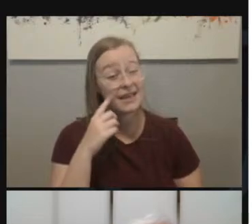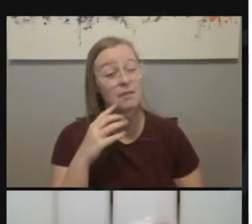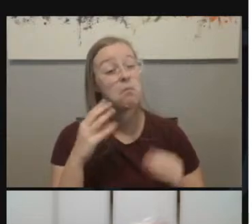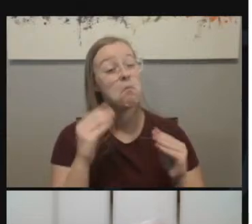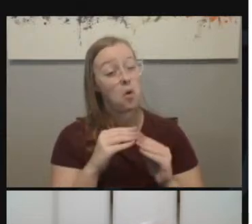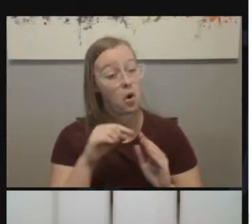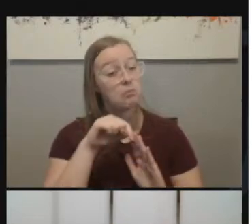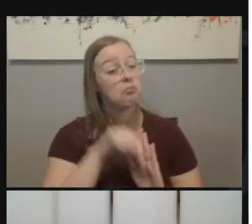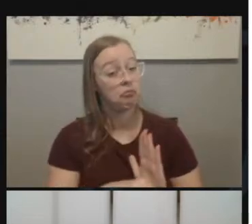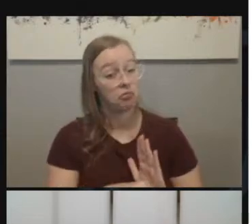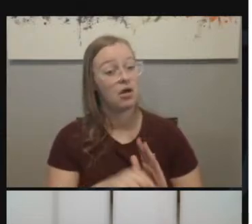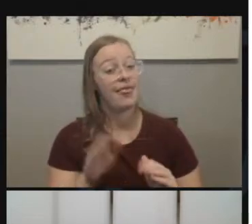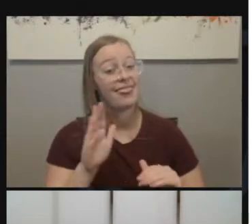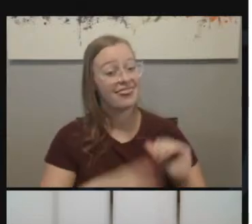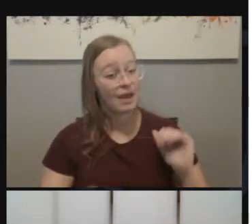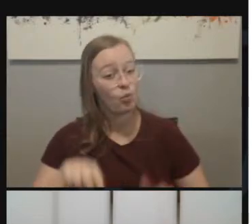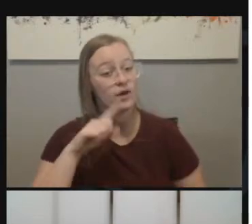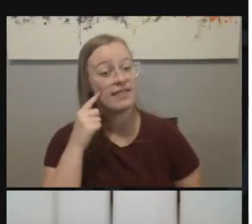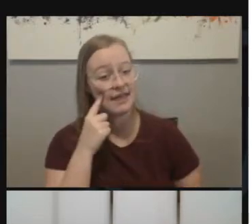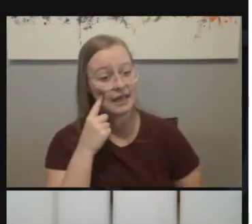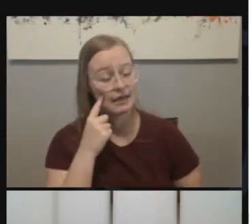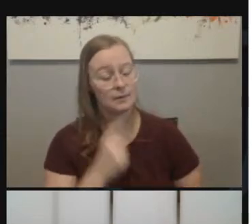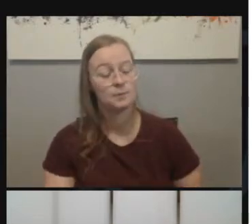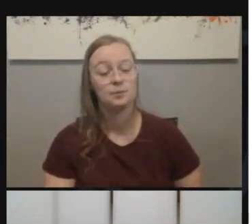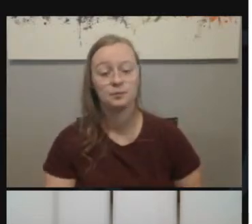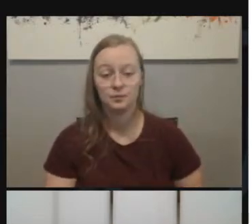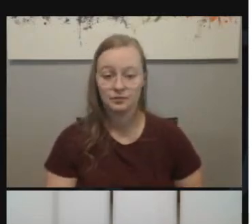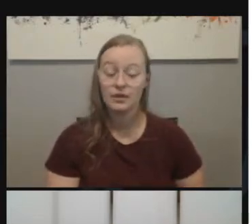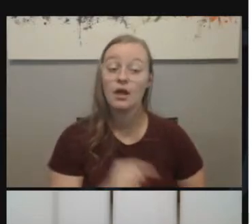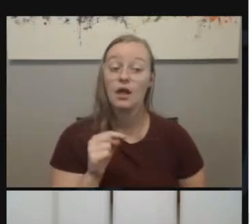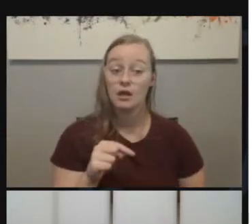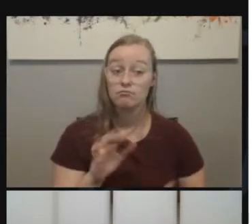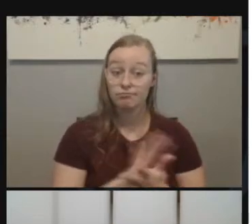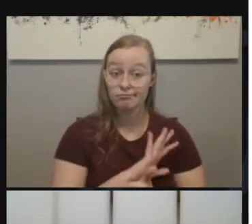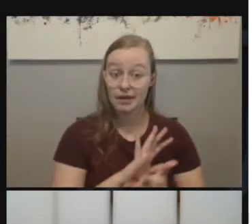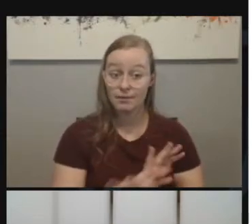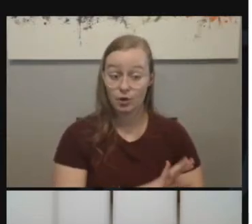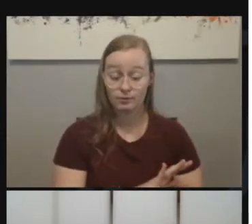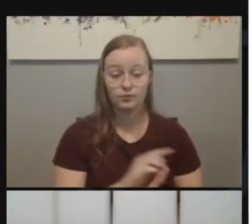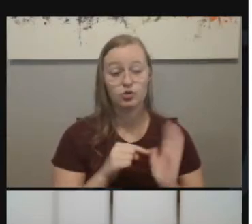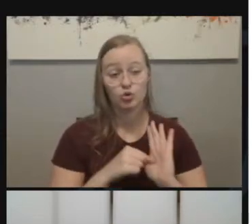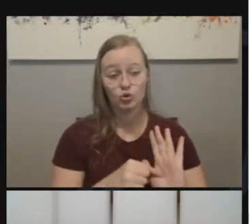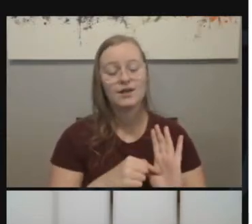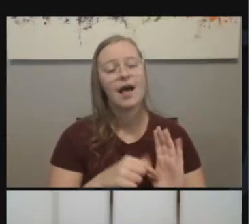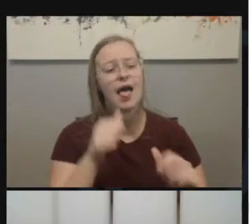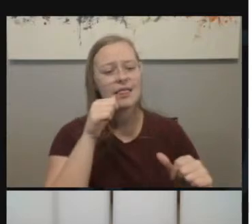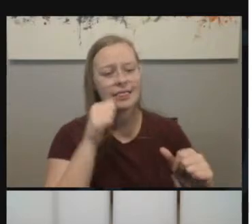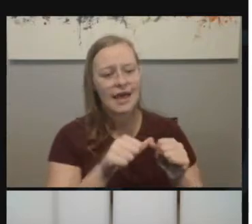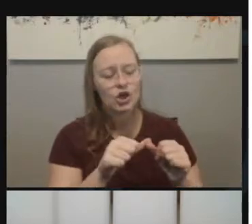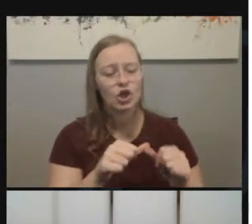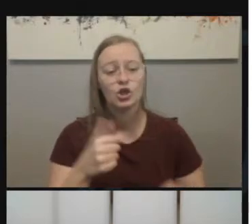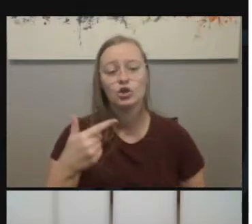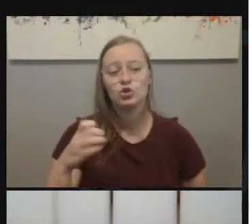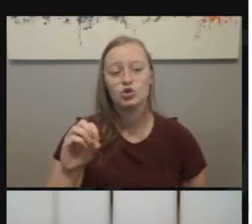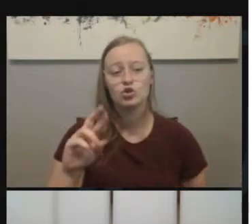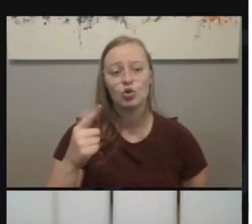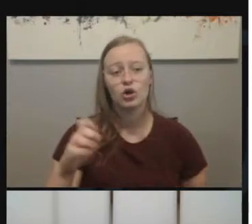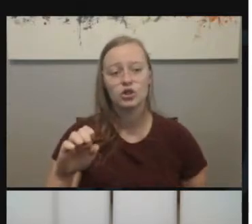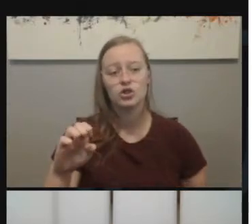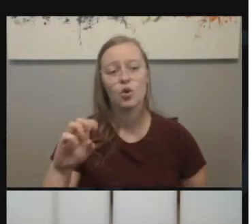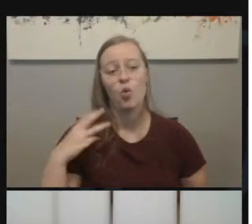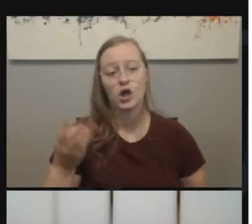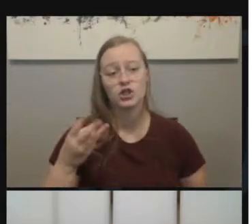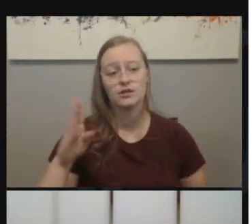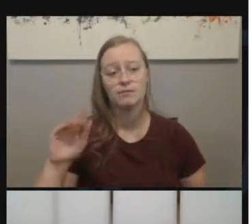that. What we're looking at is the letter that George Washington Bailey wrote